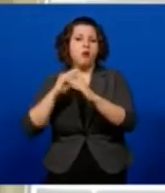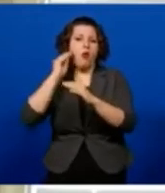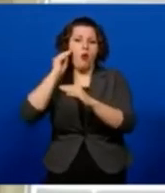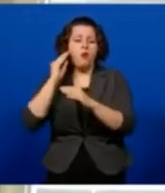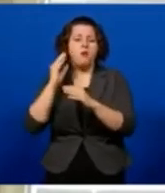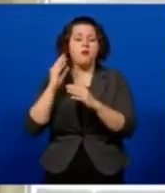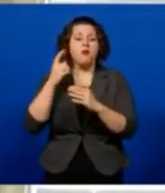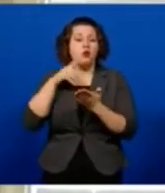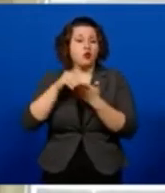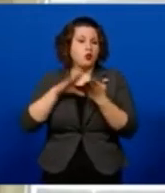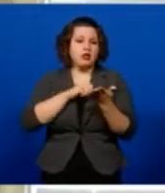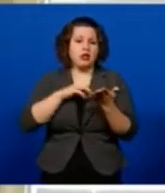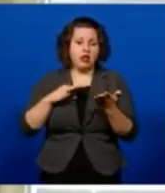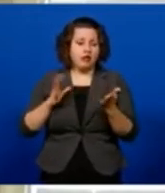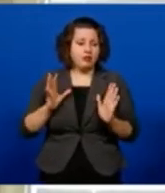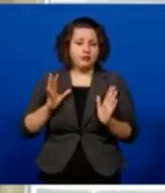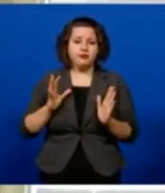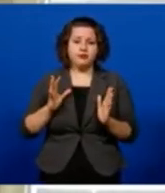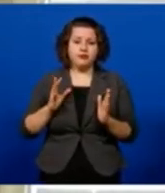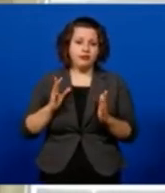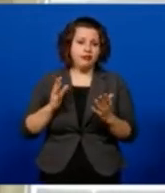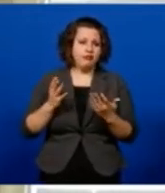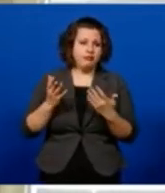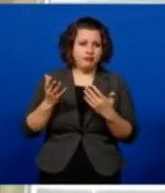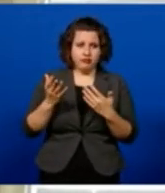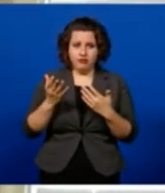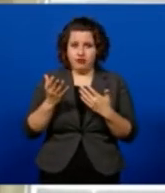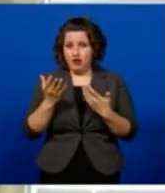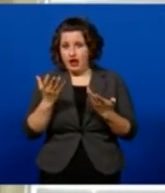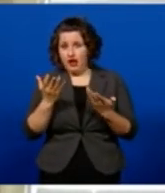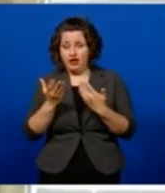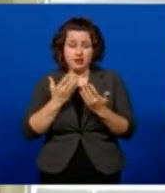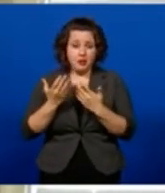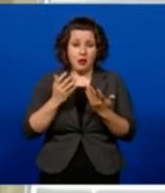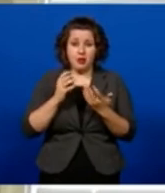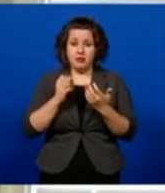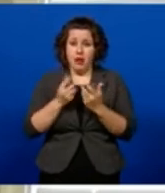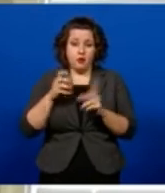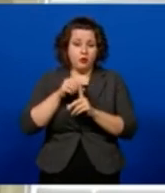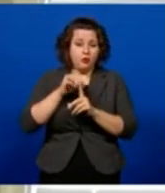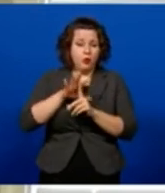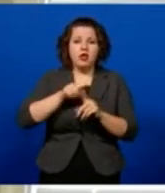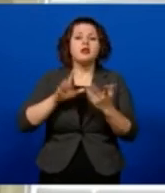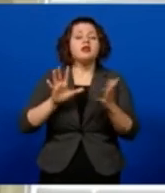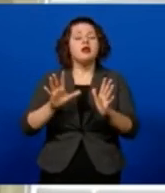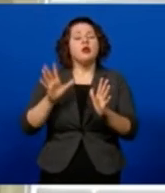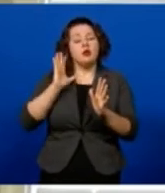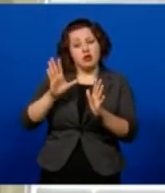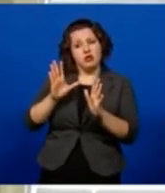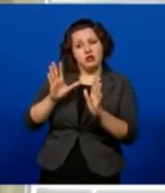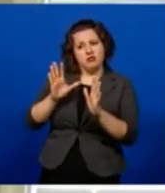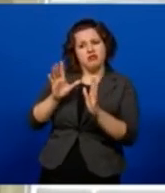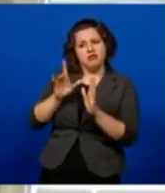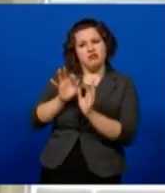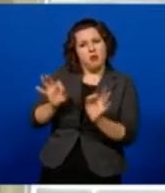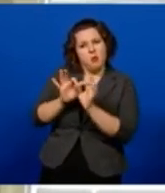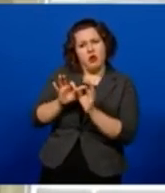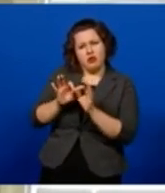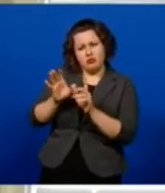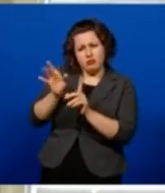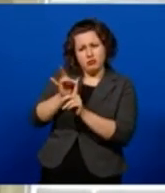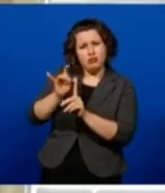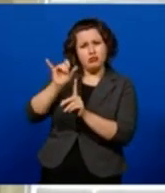staff, regardless of the setting in which they're exposed. So all of those things are going to continue to be important. And like I said, we're